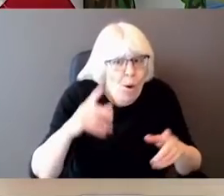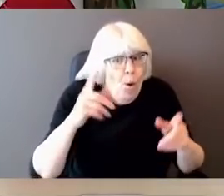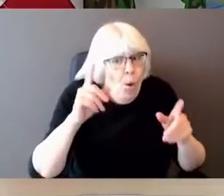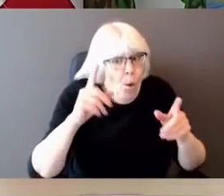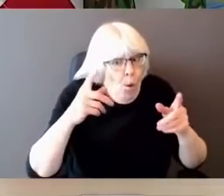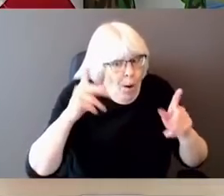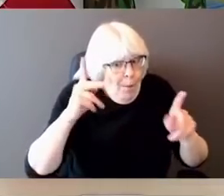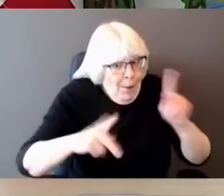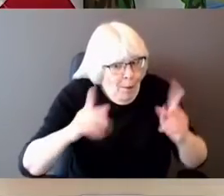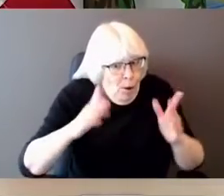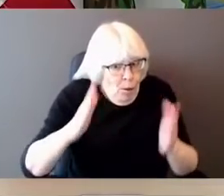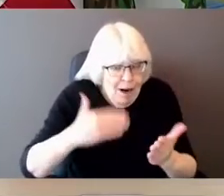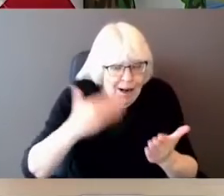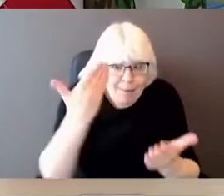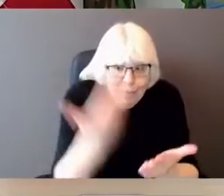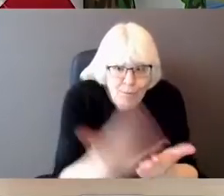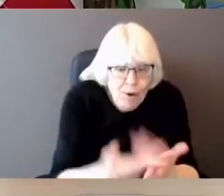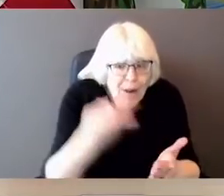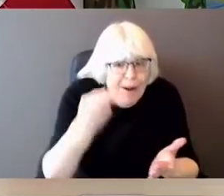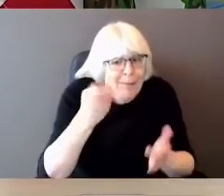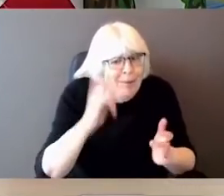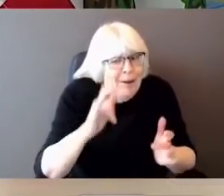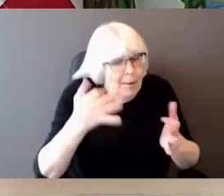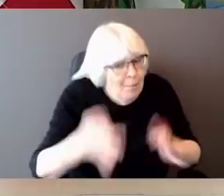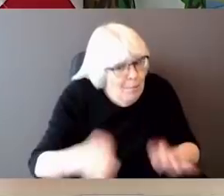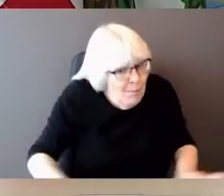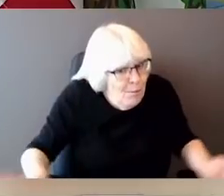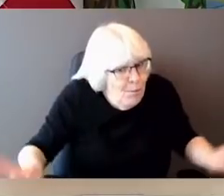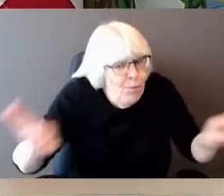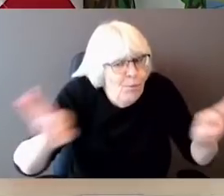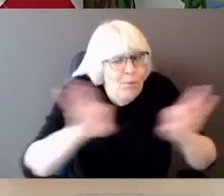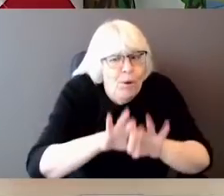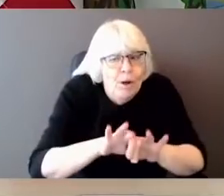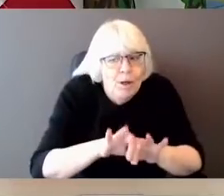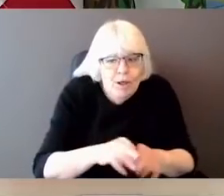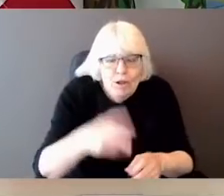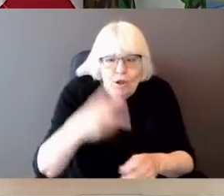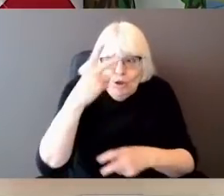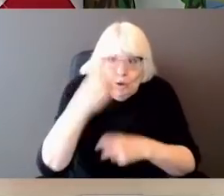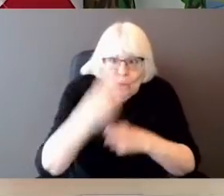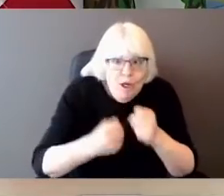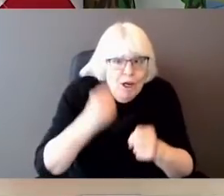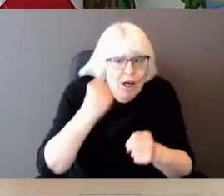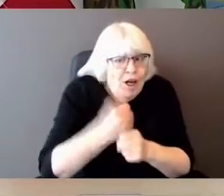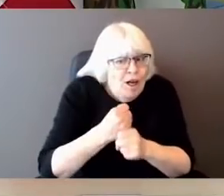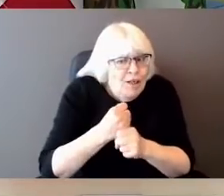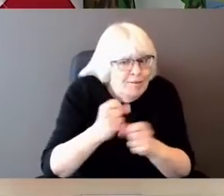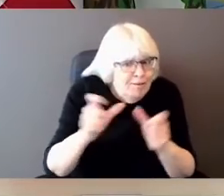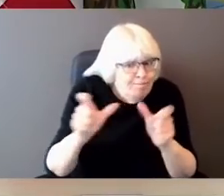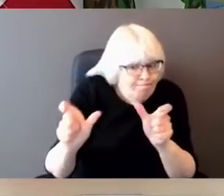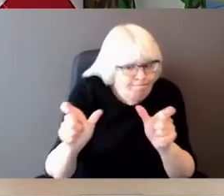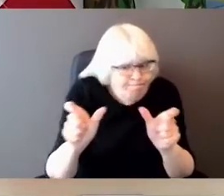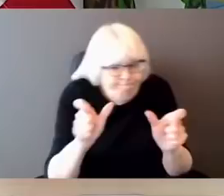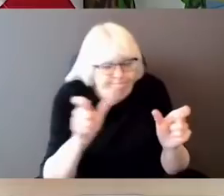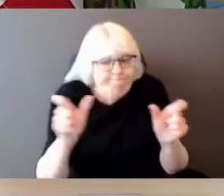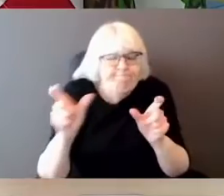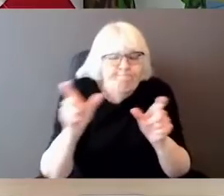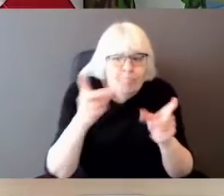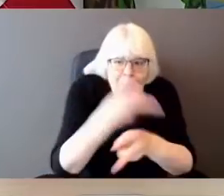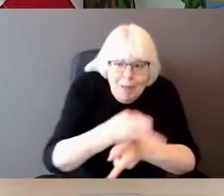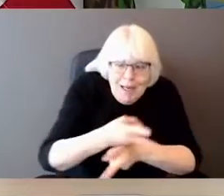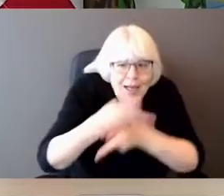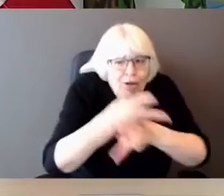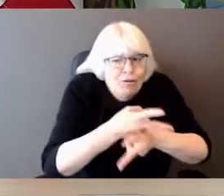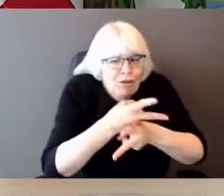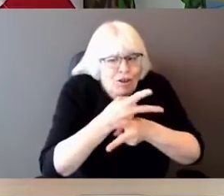this pandemic right from the beginning. And so it will be a transition for